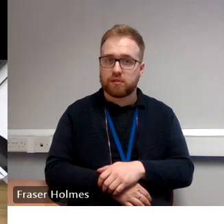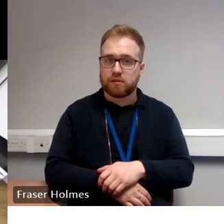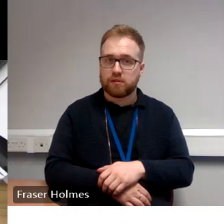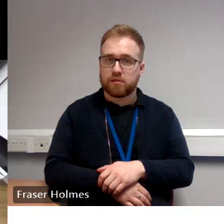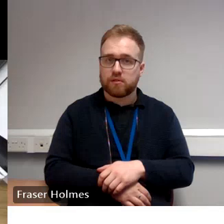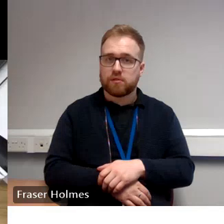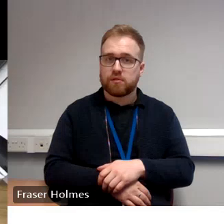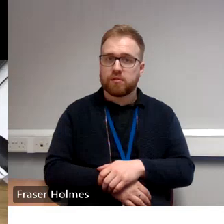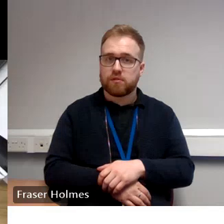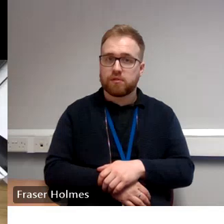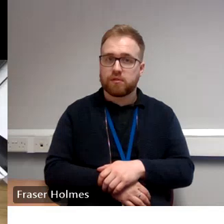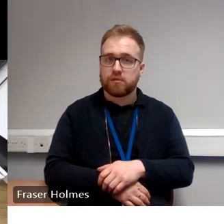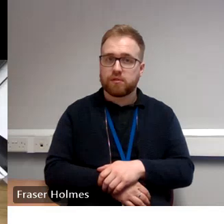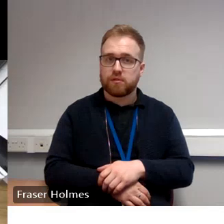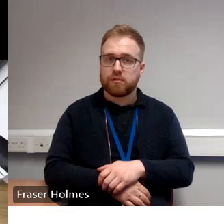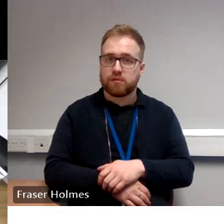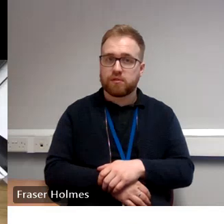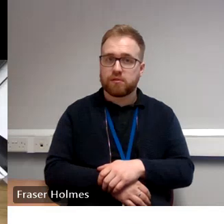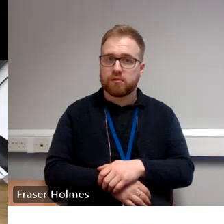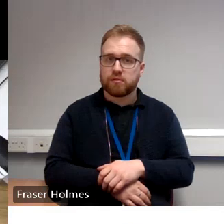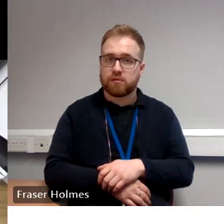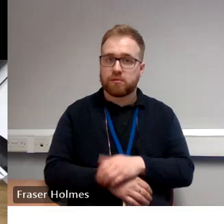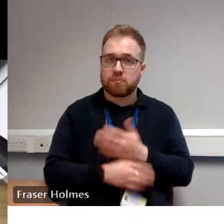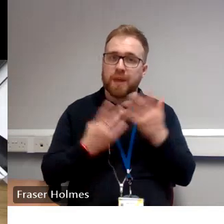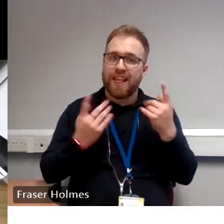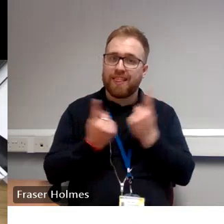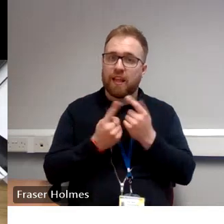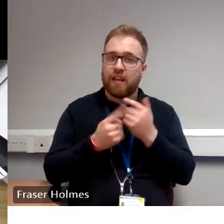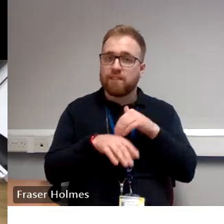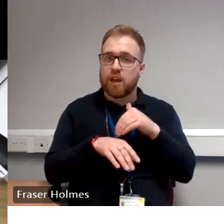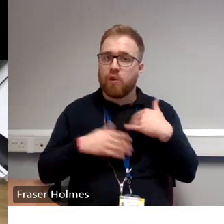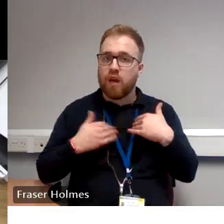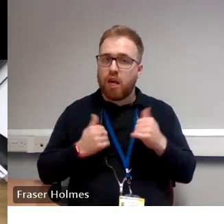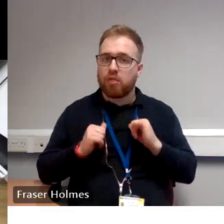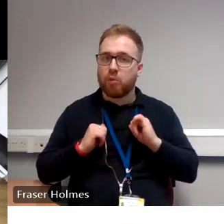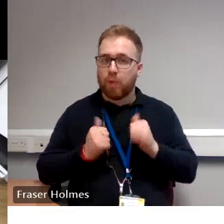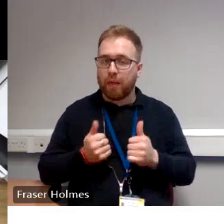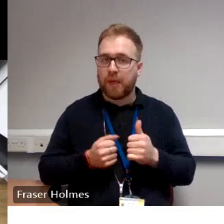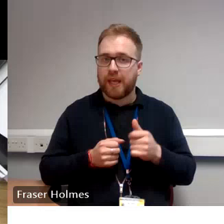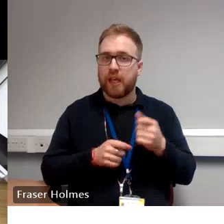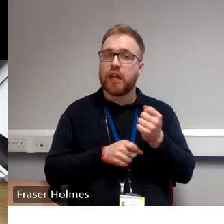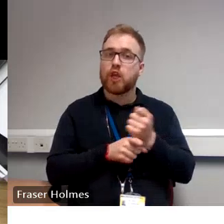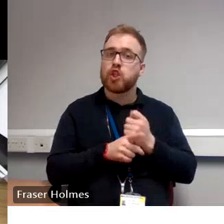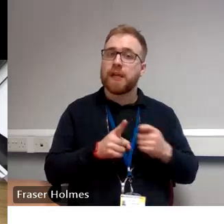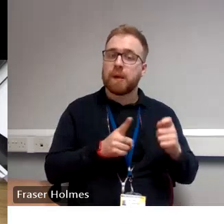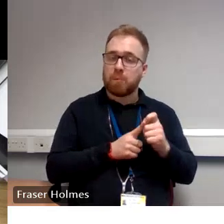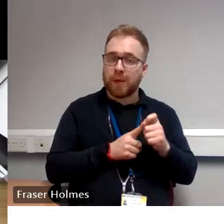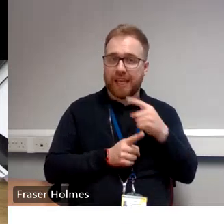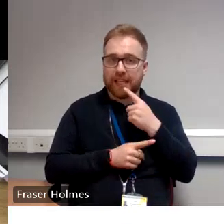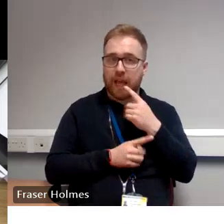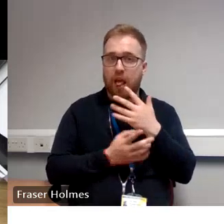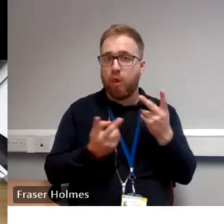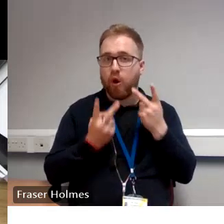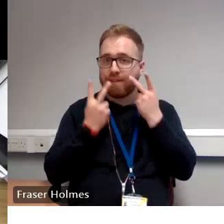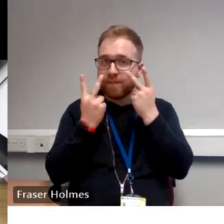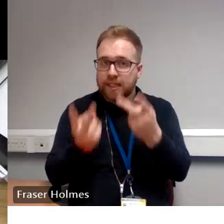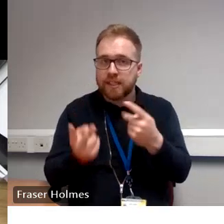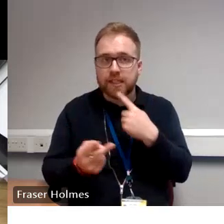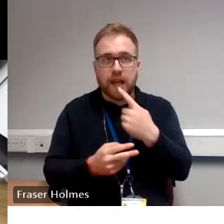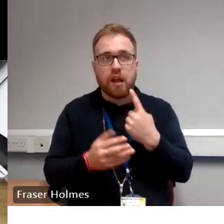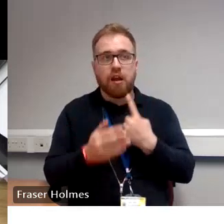Many things affect your health and well-being. GPs tell us that a lot of people visit them feeling